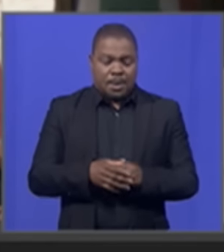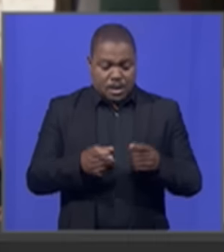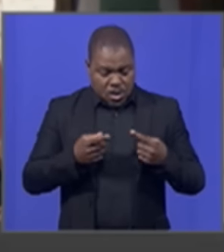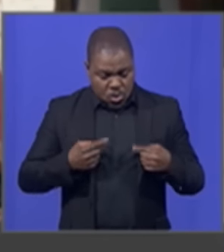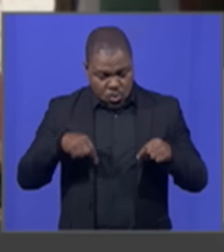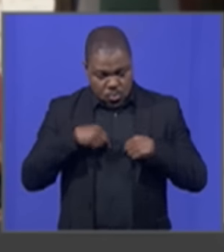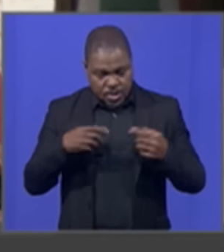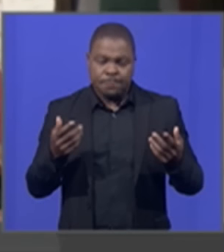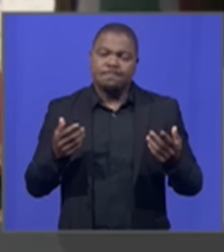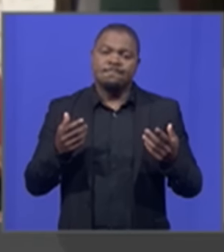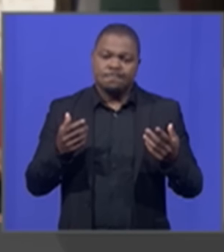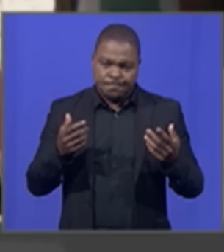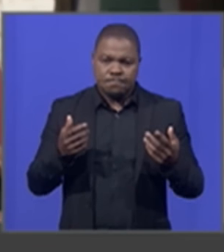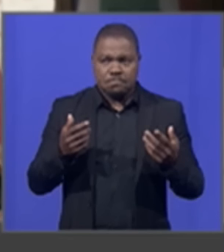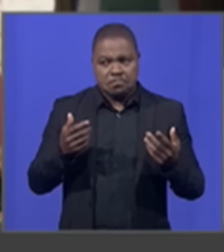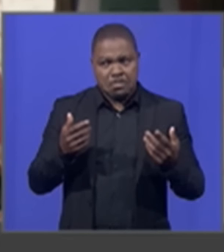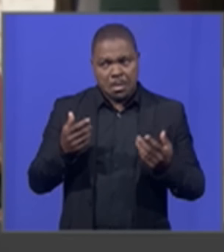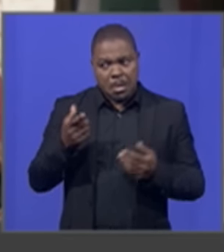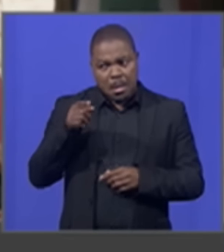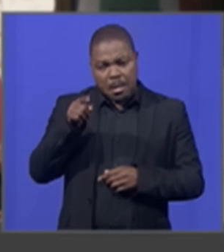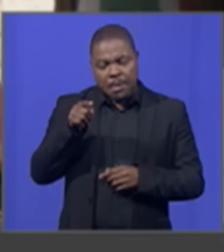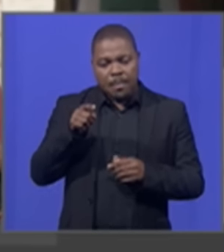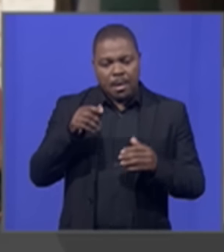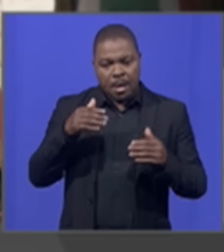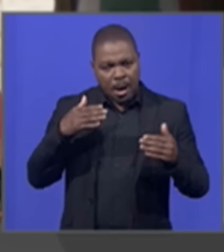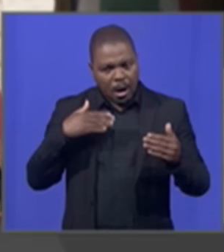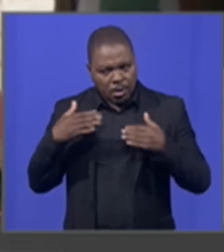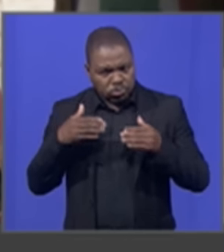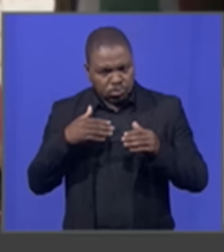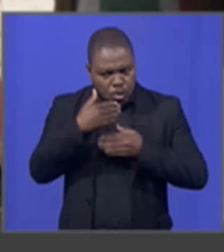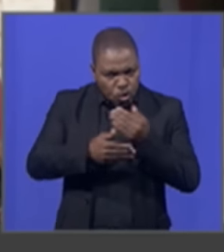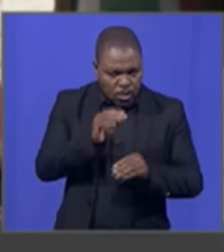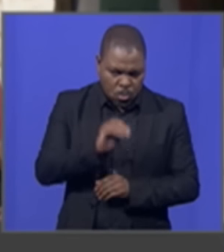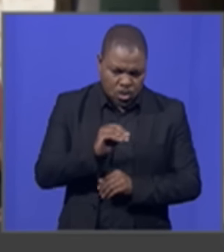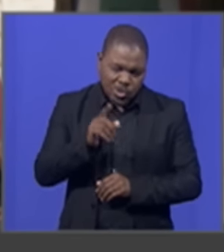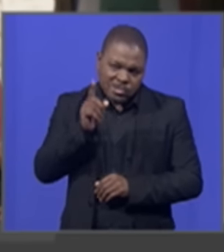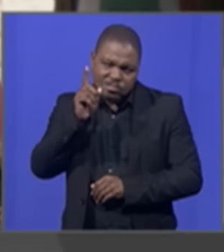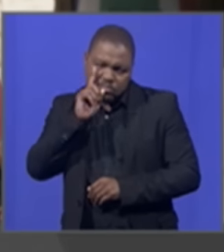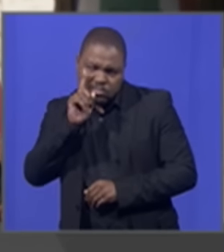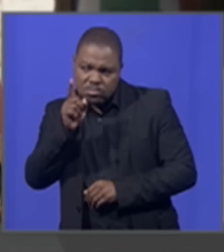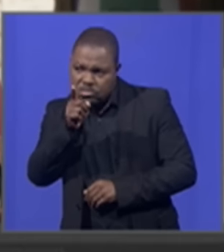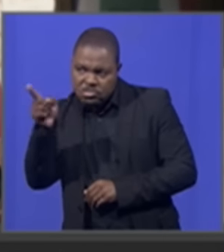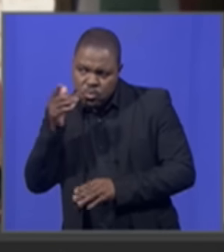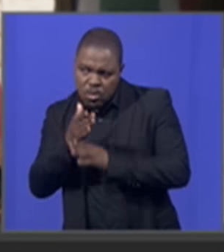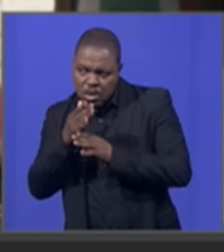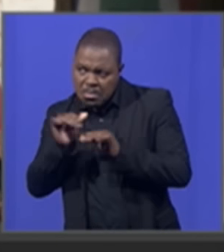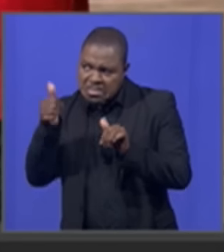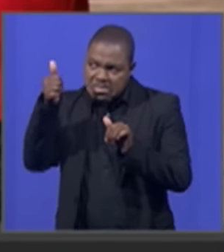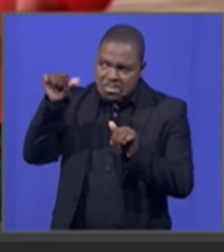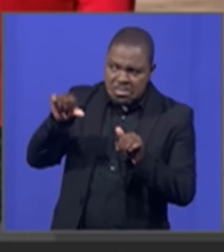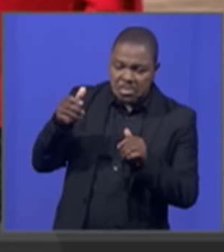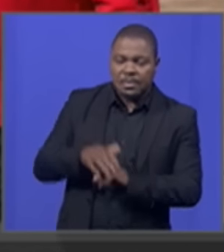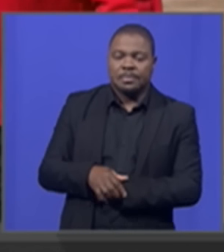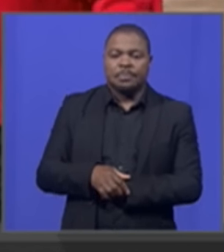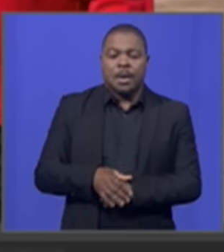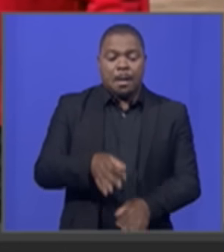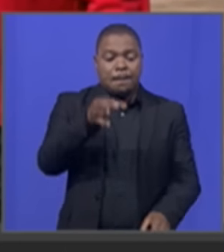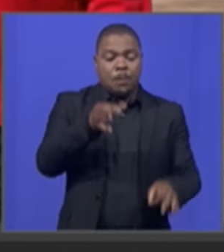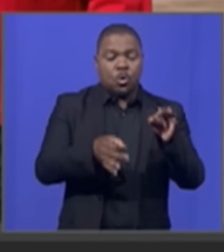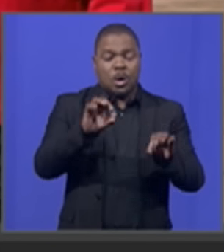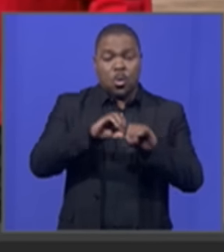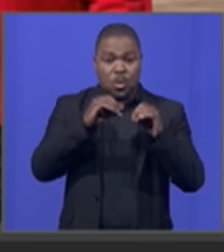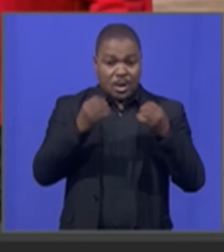le tsamaiso ya gore re sale morago re bone performance ya batho gore a itshwanetse. Makoko a sepolotiki